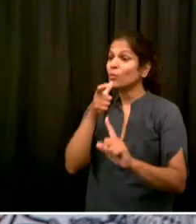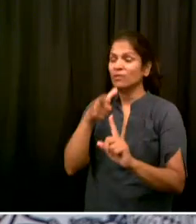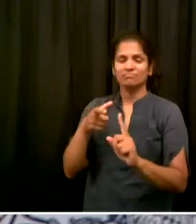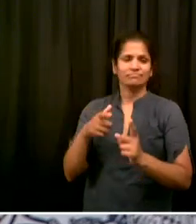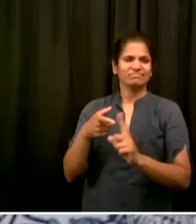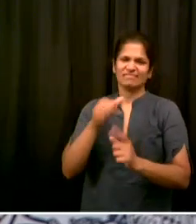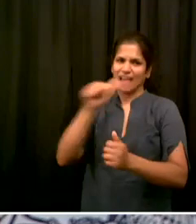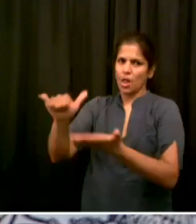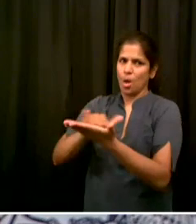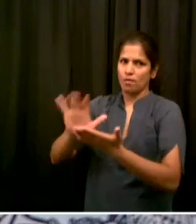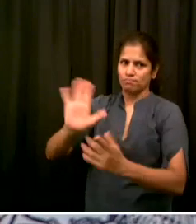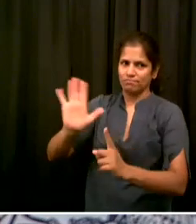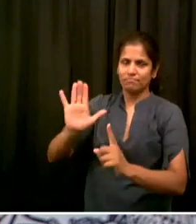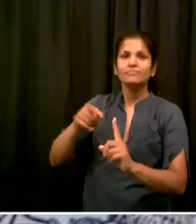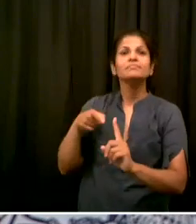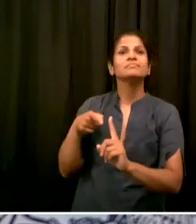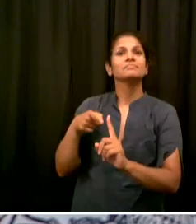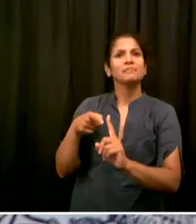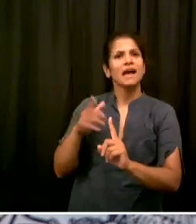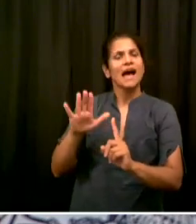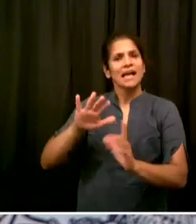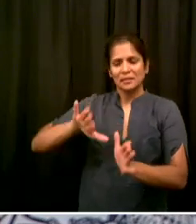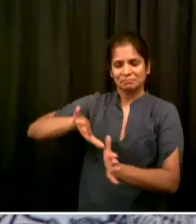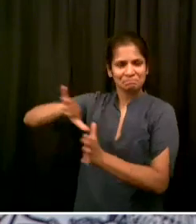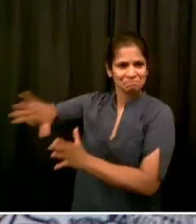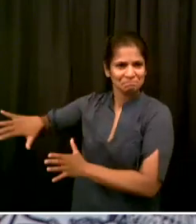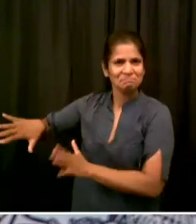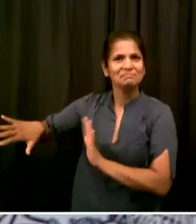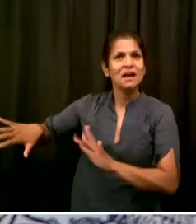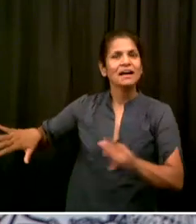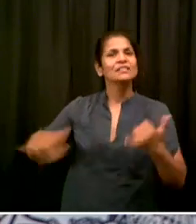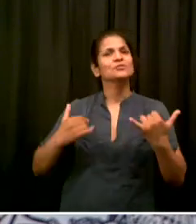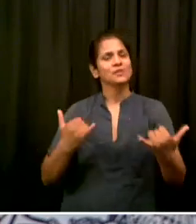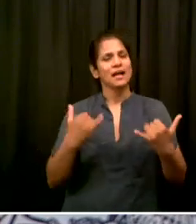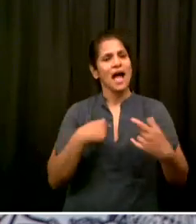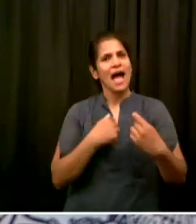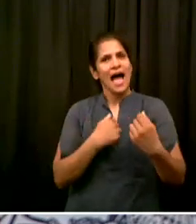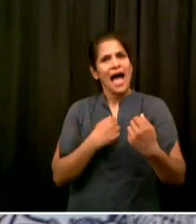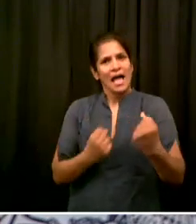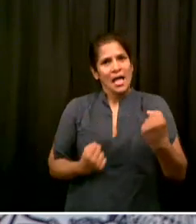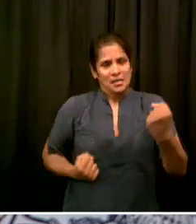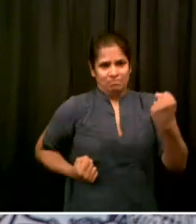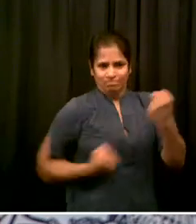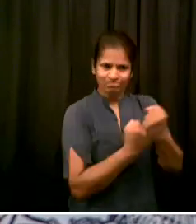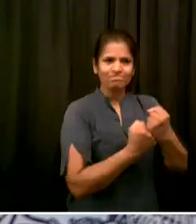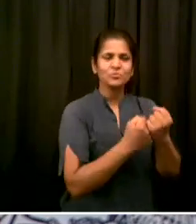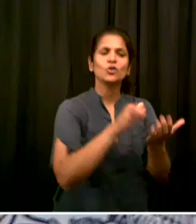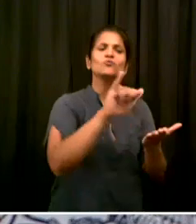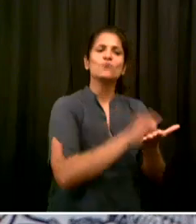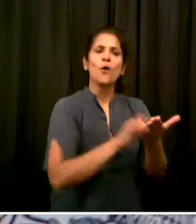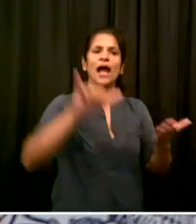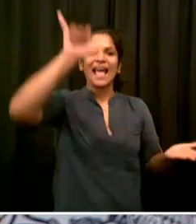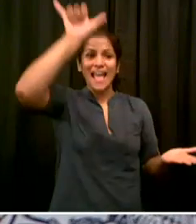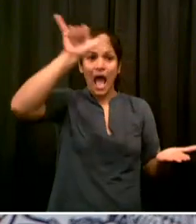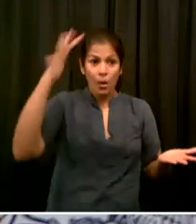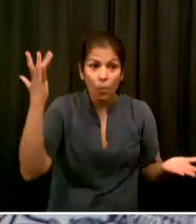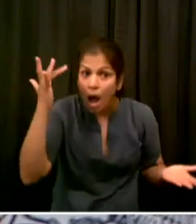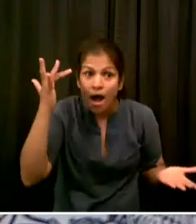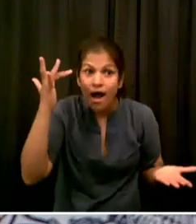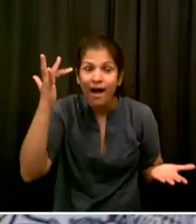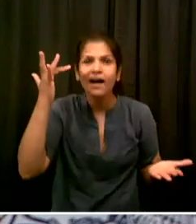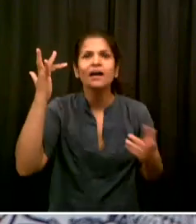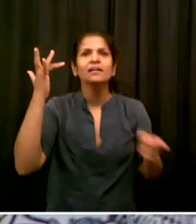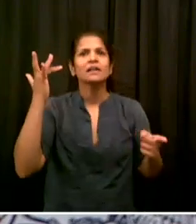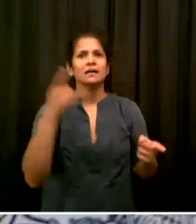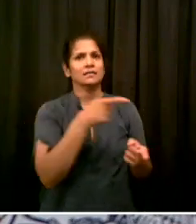to help us fight COVID-19. And I really want to thank the entire Yankees organization for stepping up. The